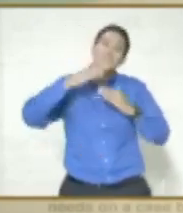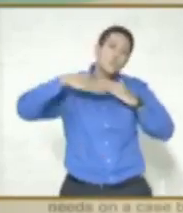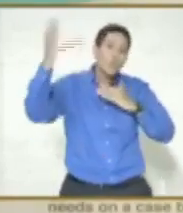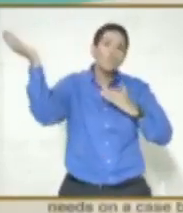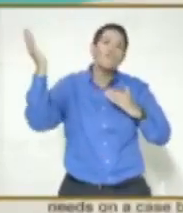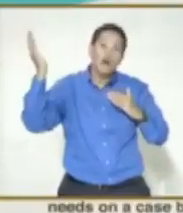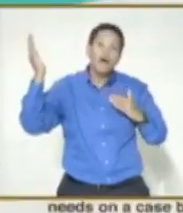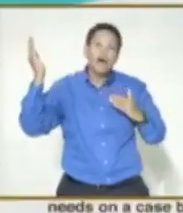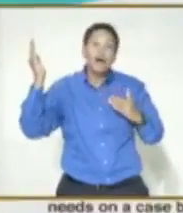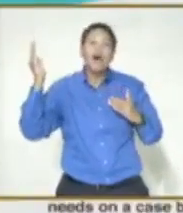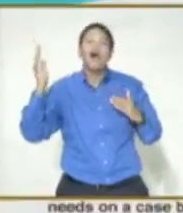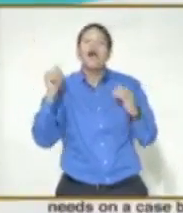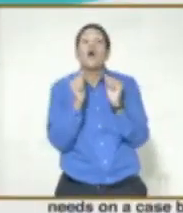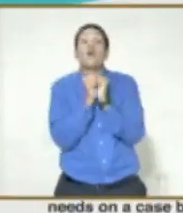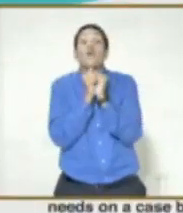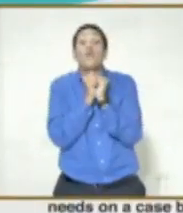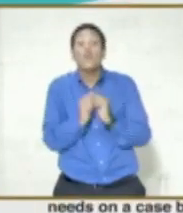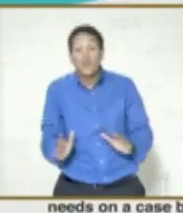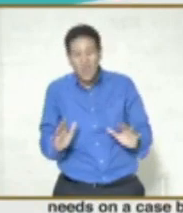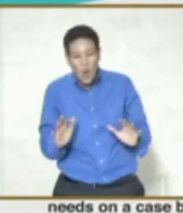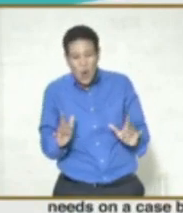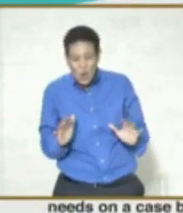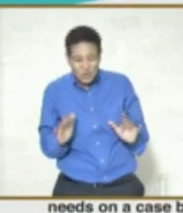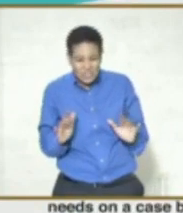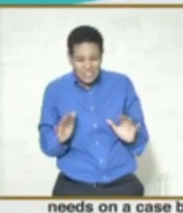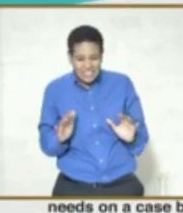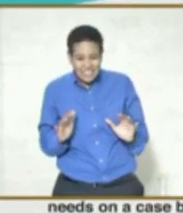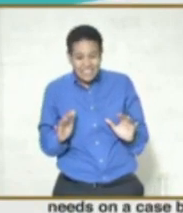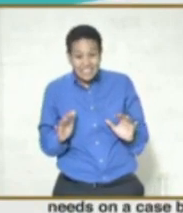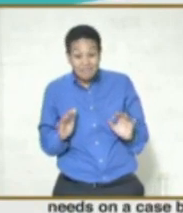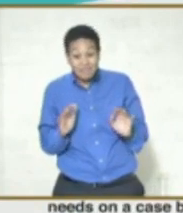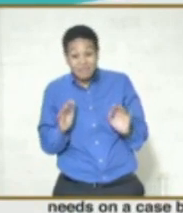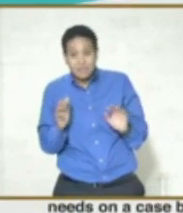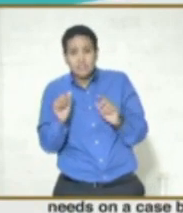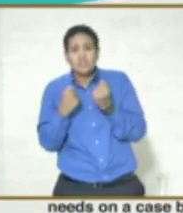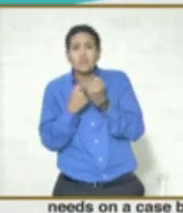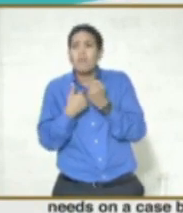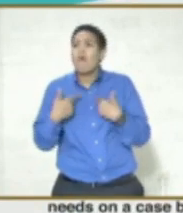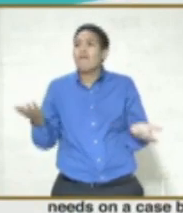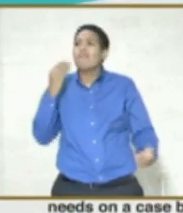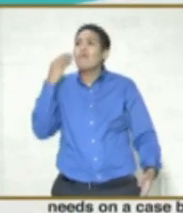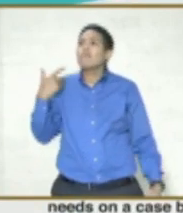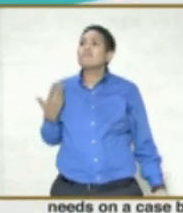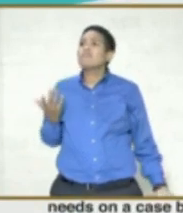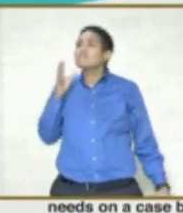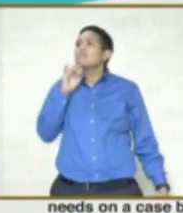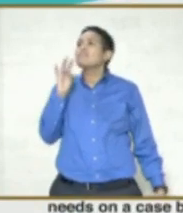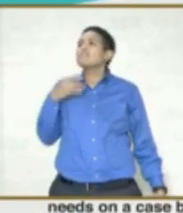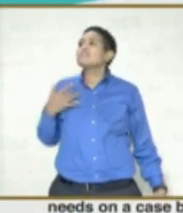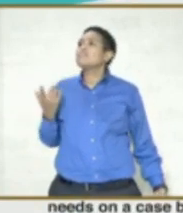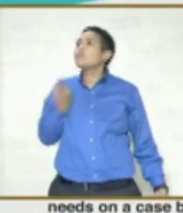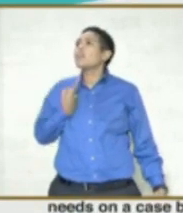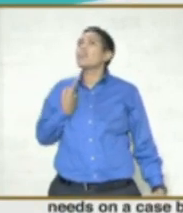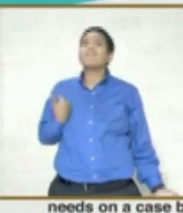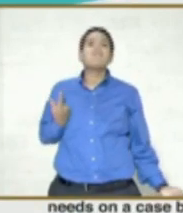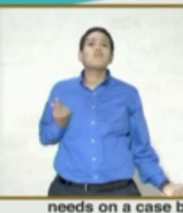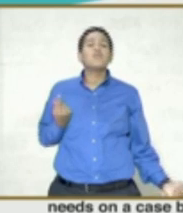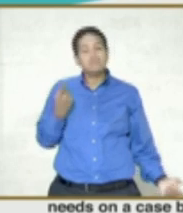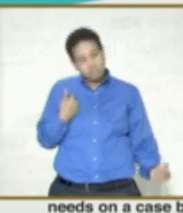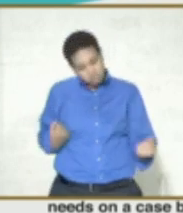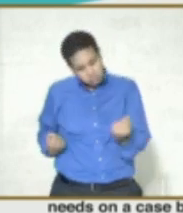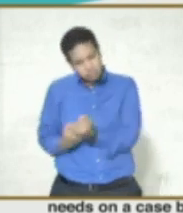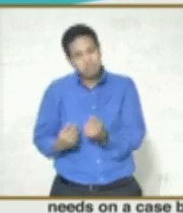older and without the critical support system around that individual. Because in Jamaica, currently,